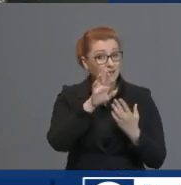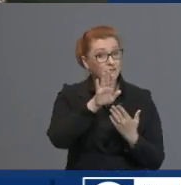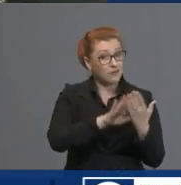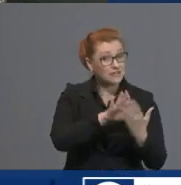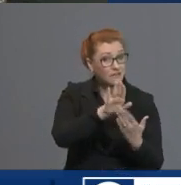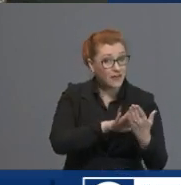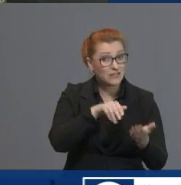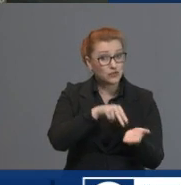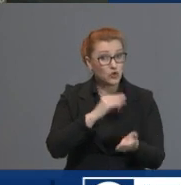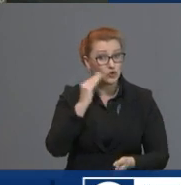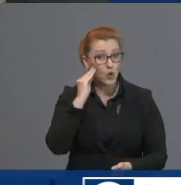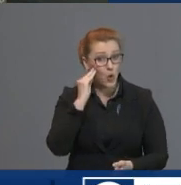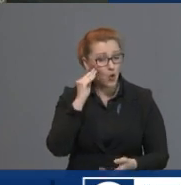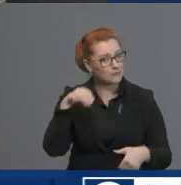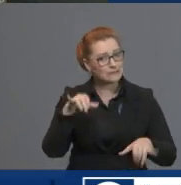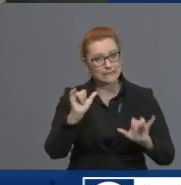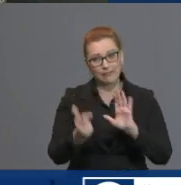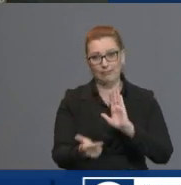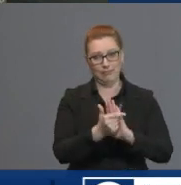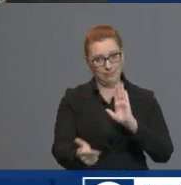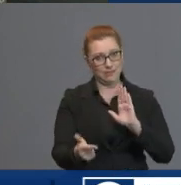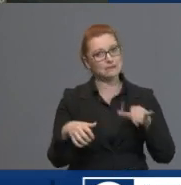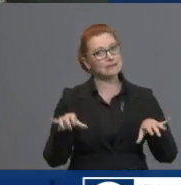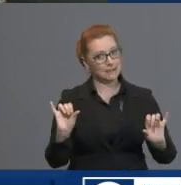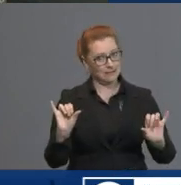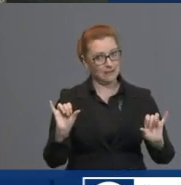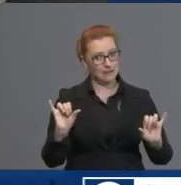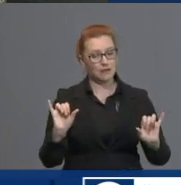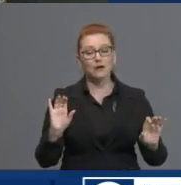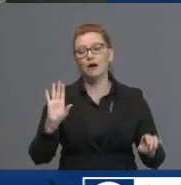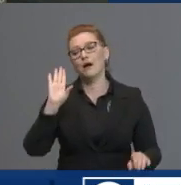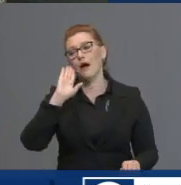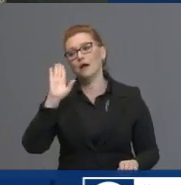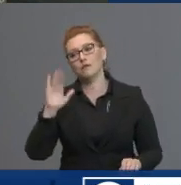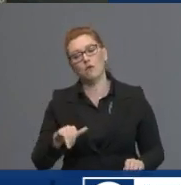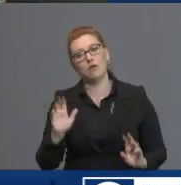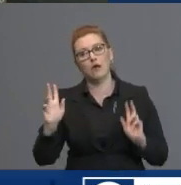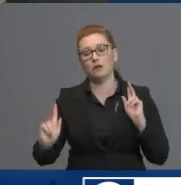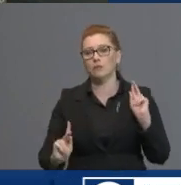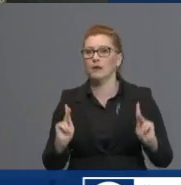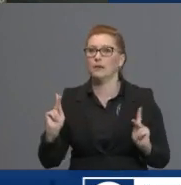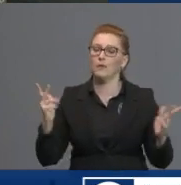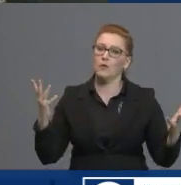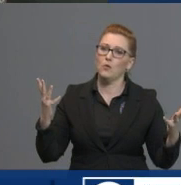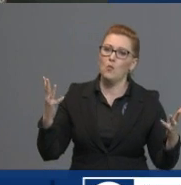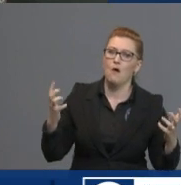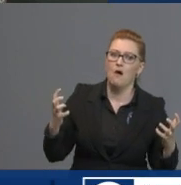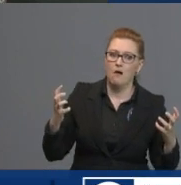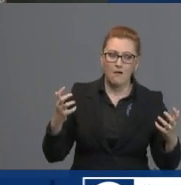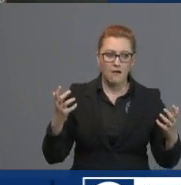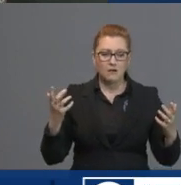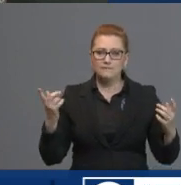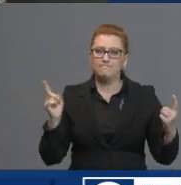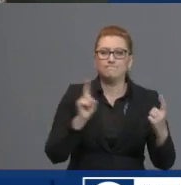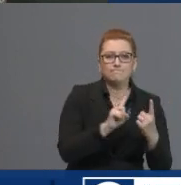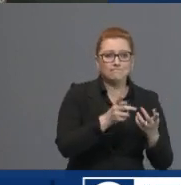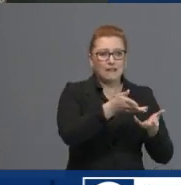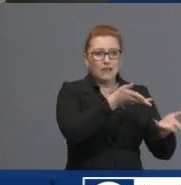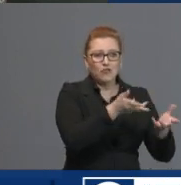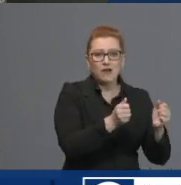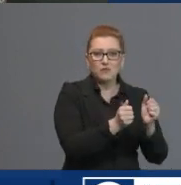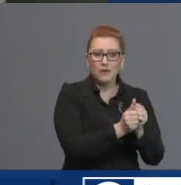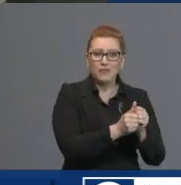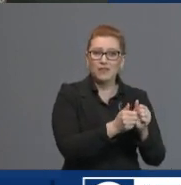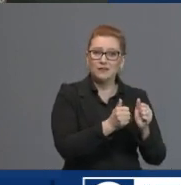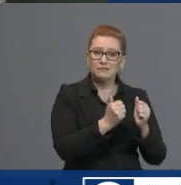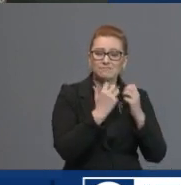to nursing homes are still prohibited. I know that there is a need to have